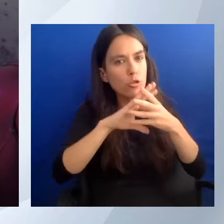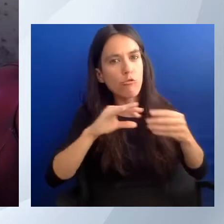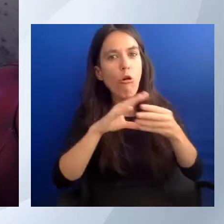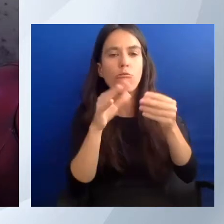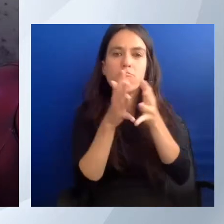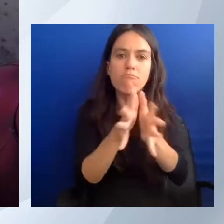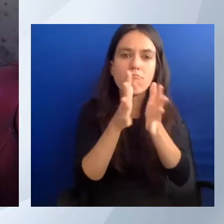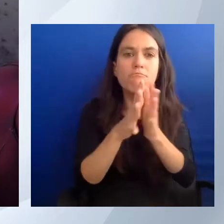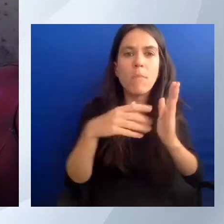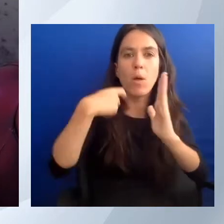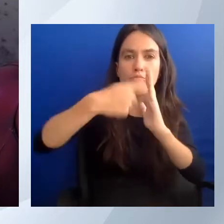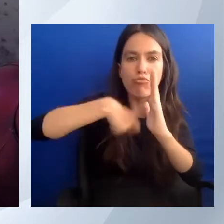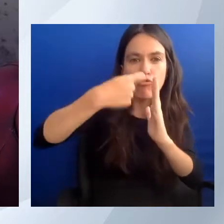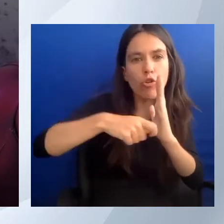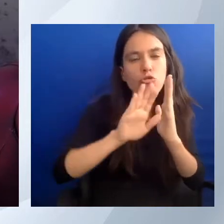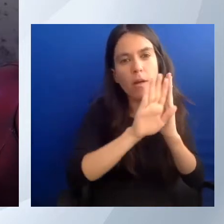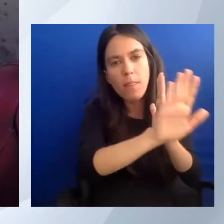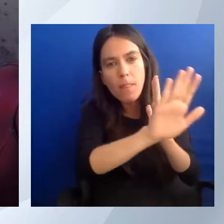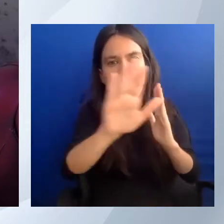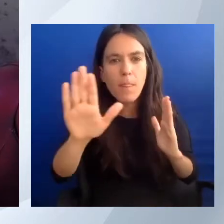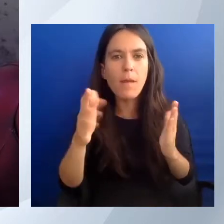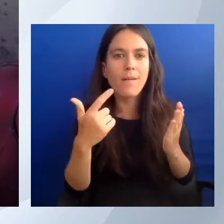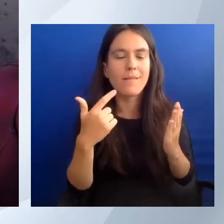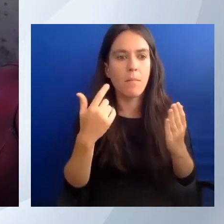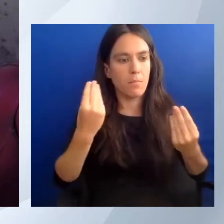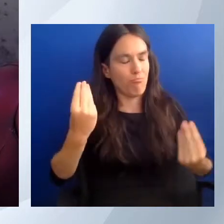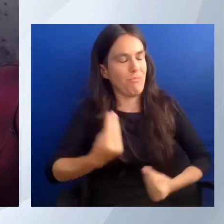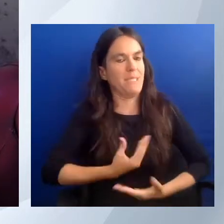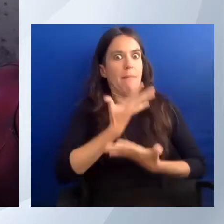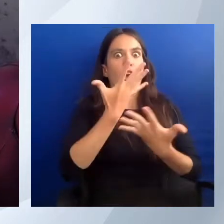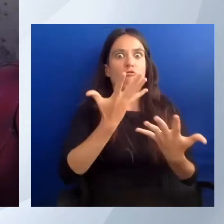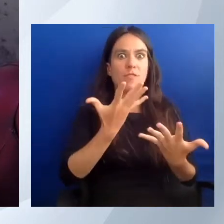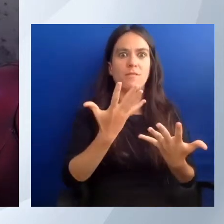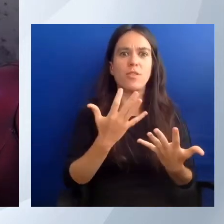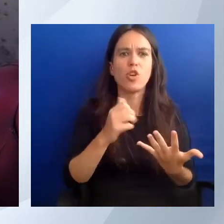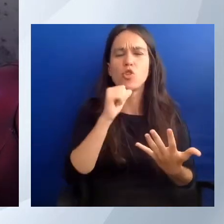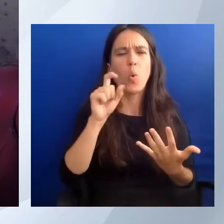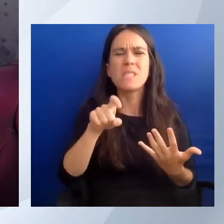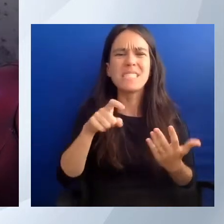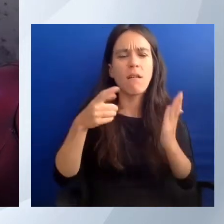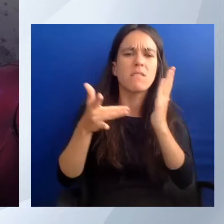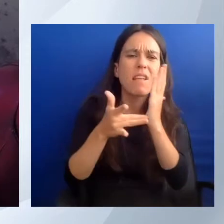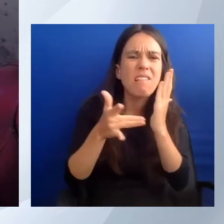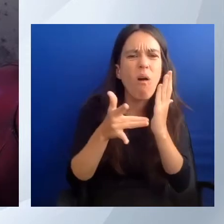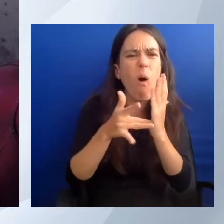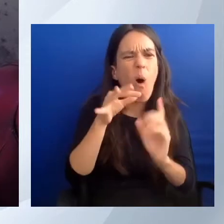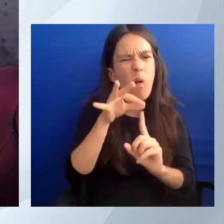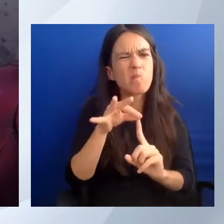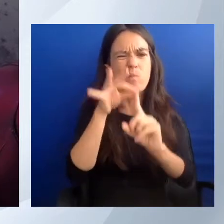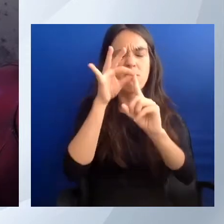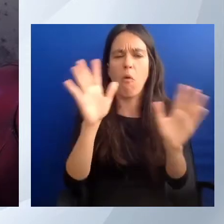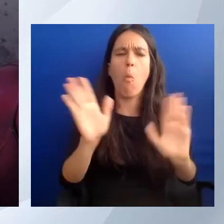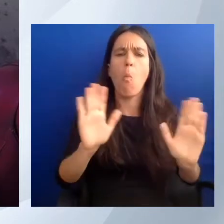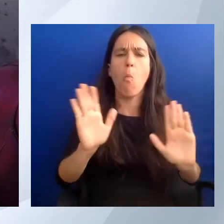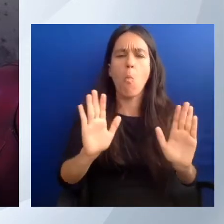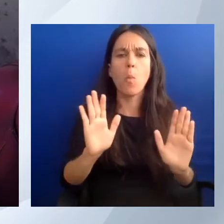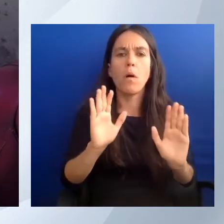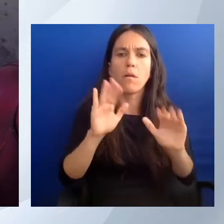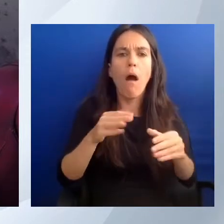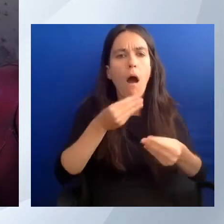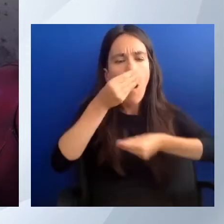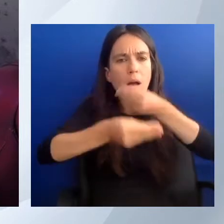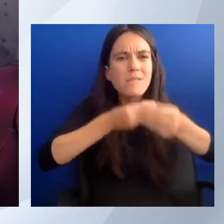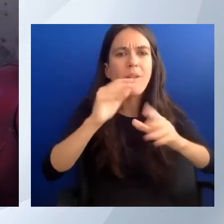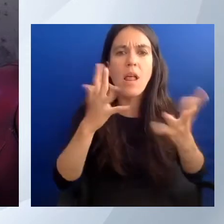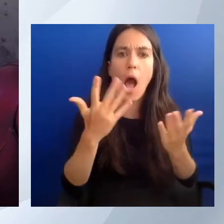example, stuff that's inspirational. So it doesn't have to be technical per se. You can also talk about how to improve the way we